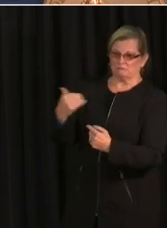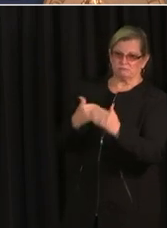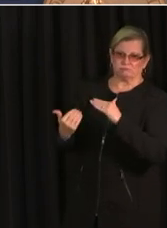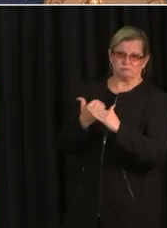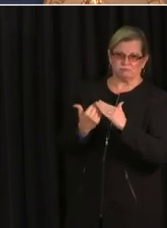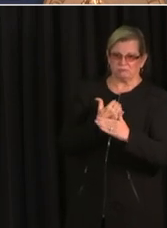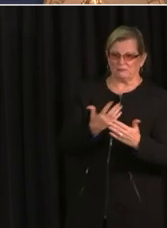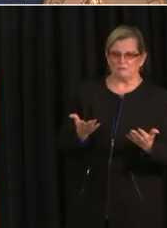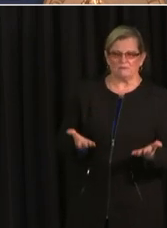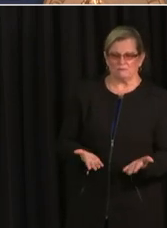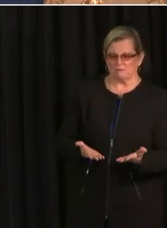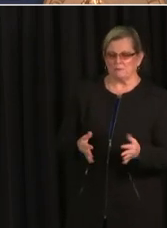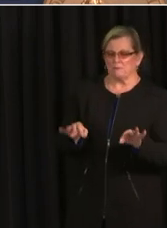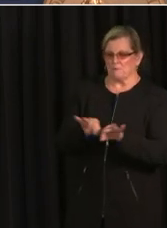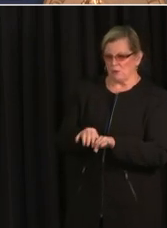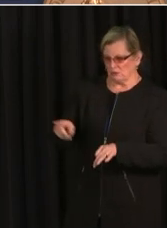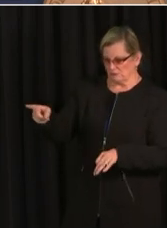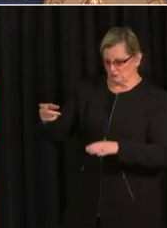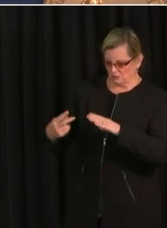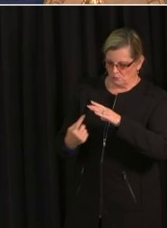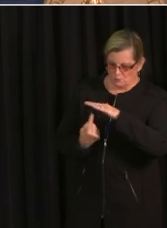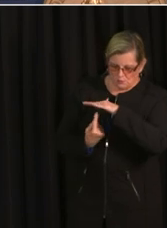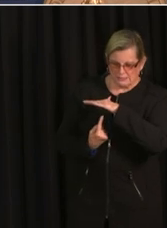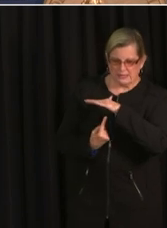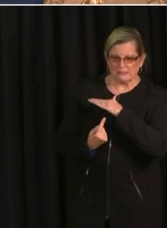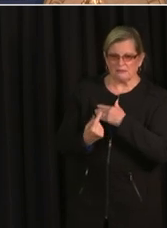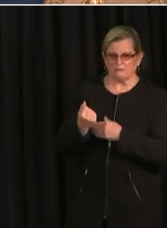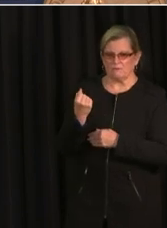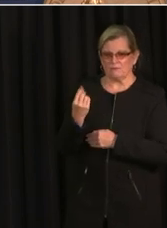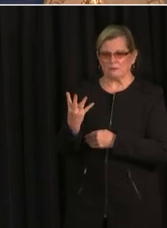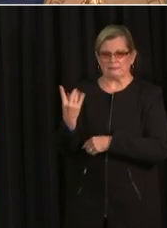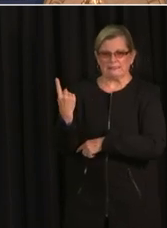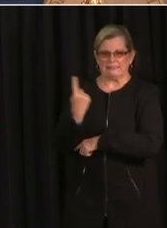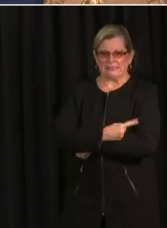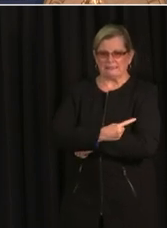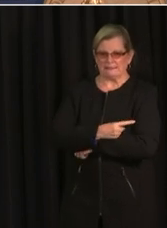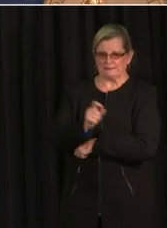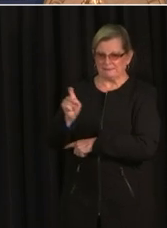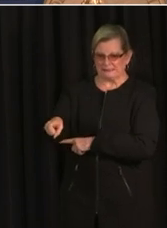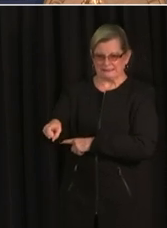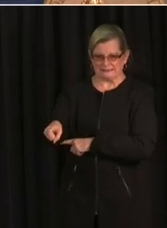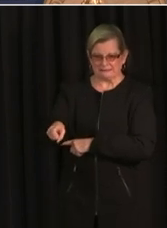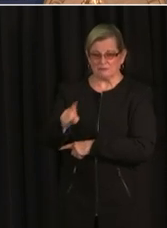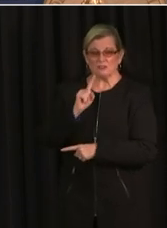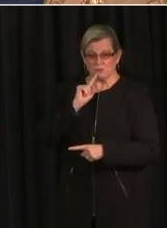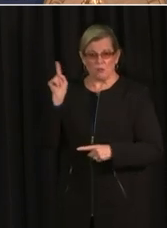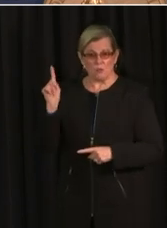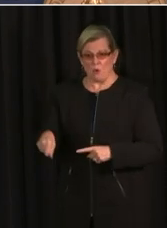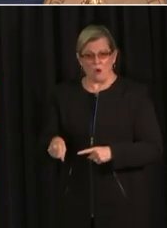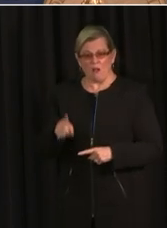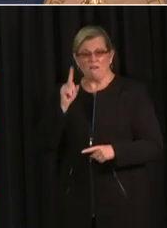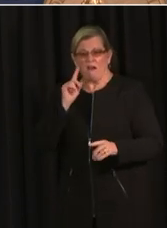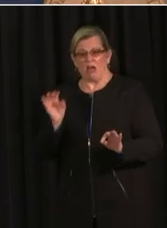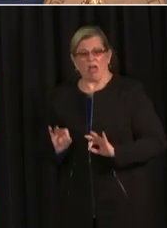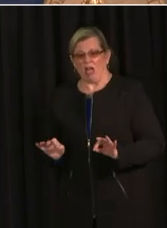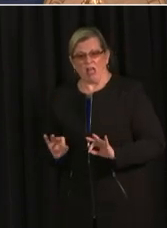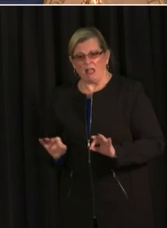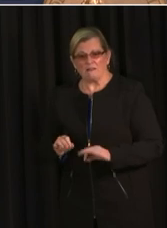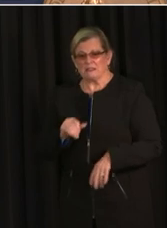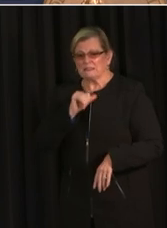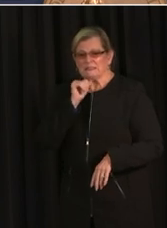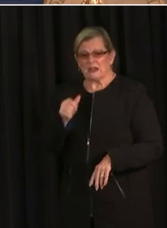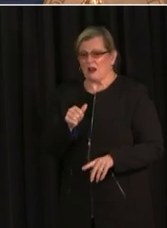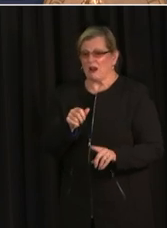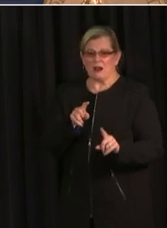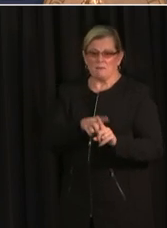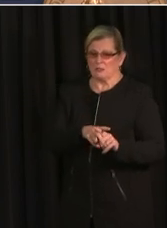to self-quarantine for 14 days. This order does not apply to